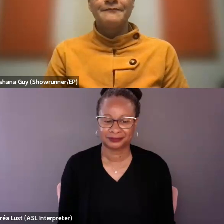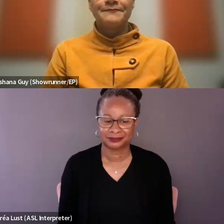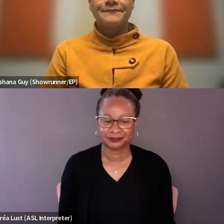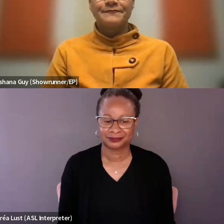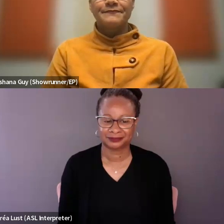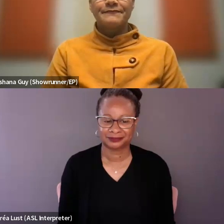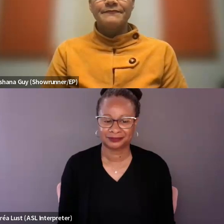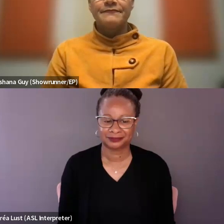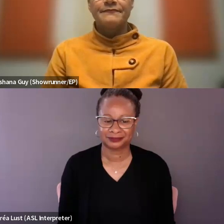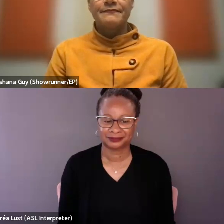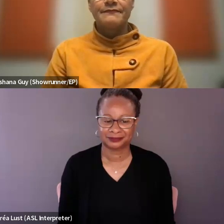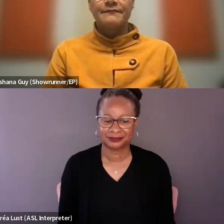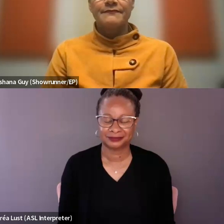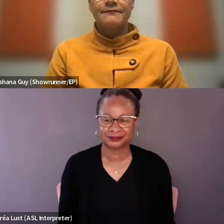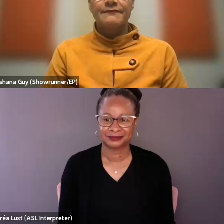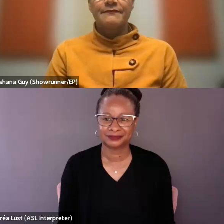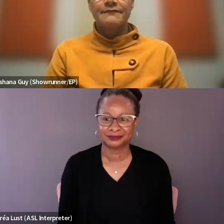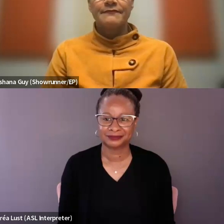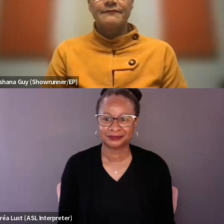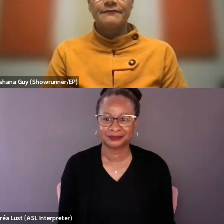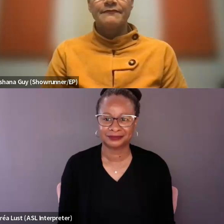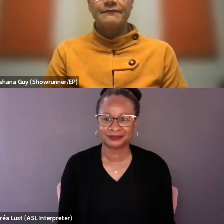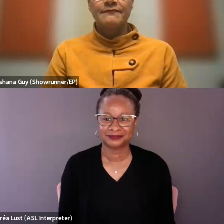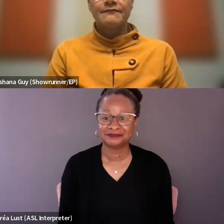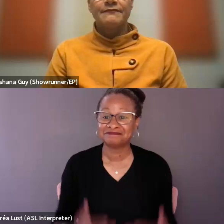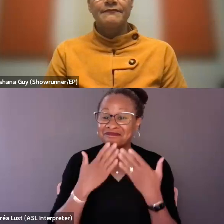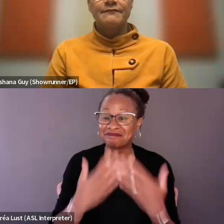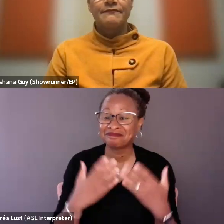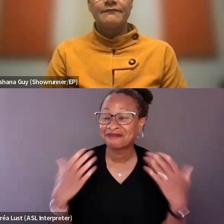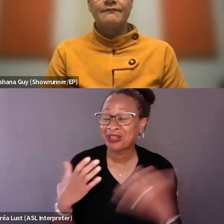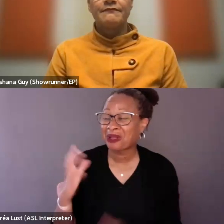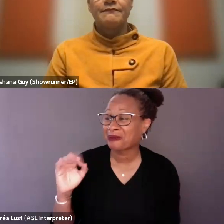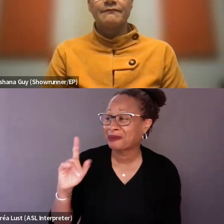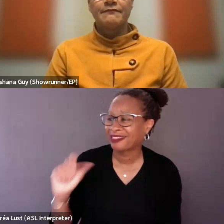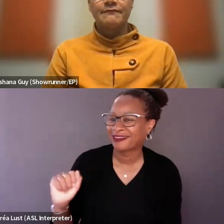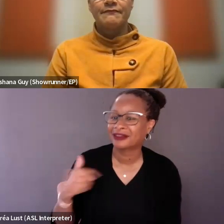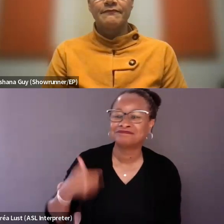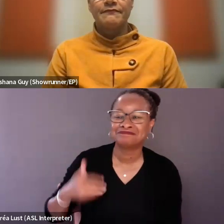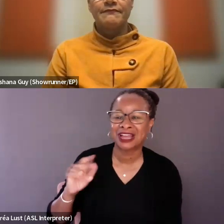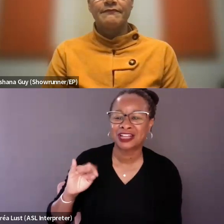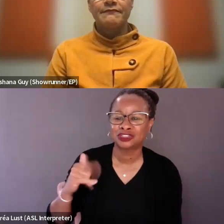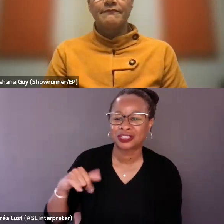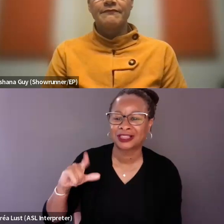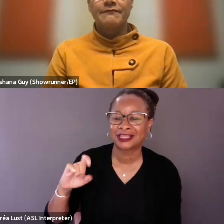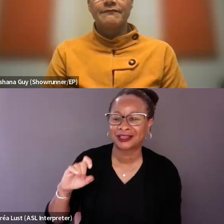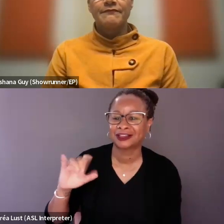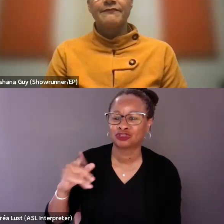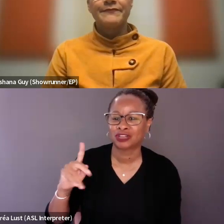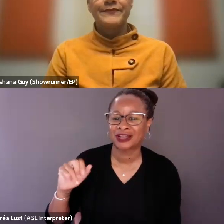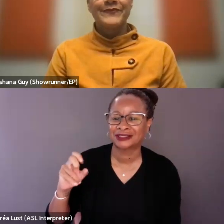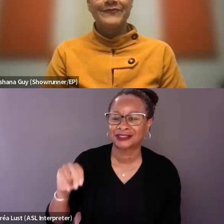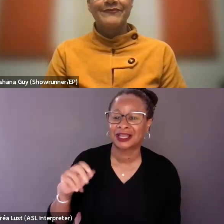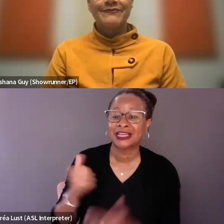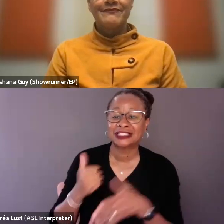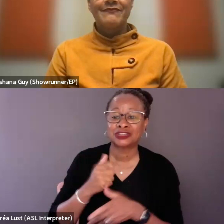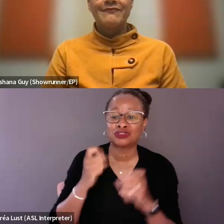into it. Got it. Thank you so much, Camelia. I am Angelique Jackson, senior entertainment writer at